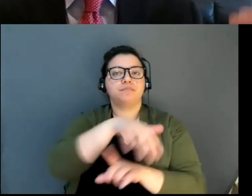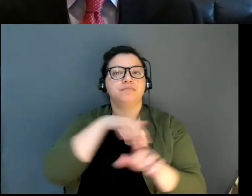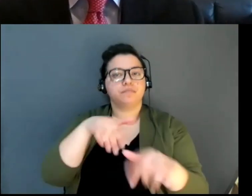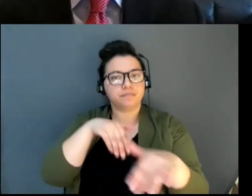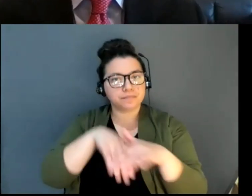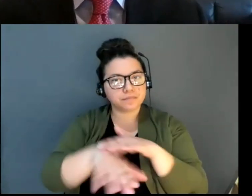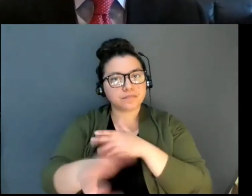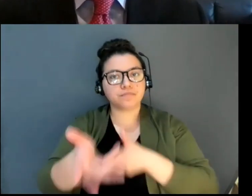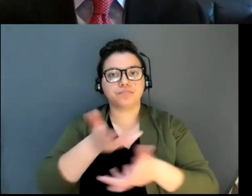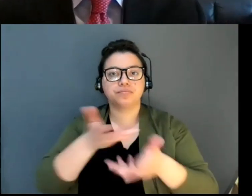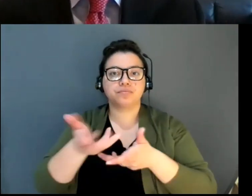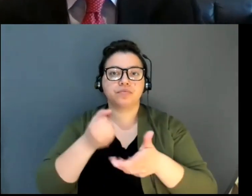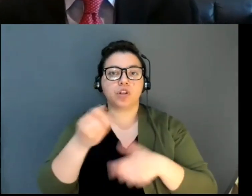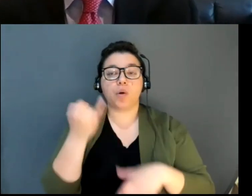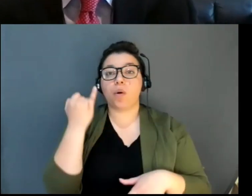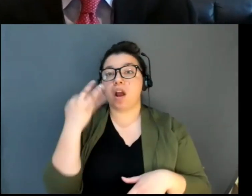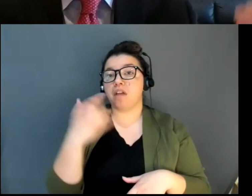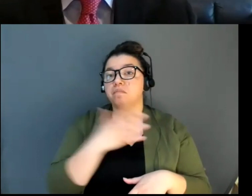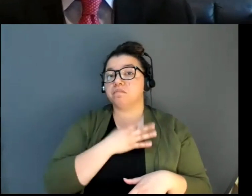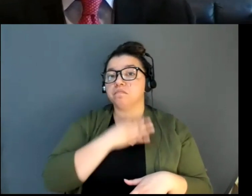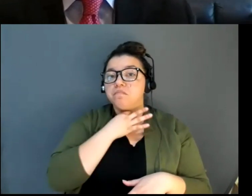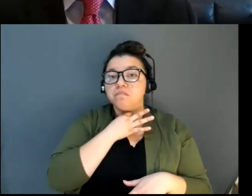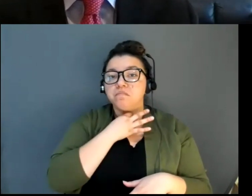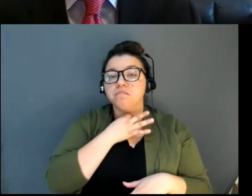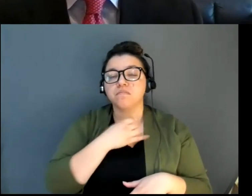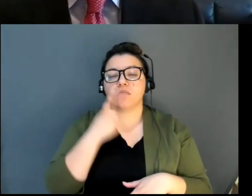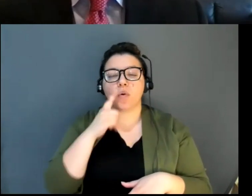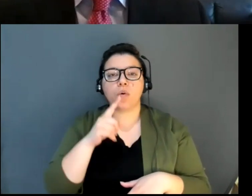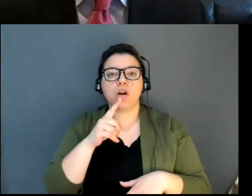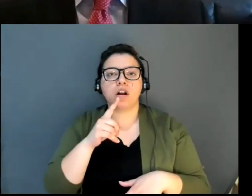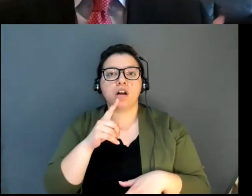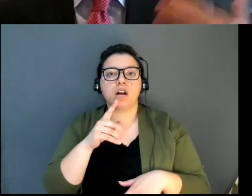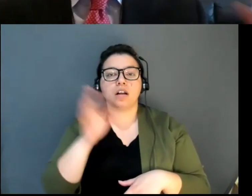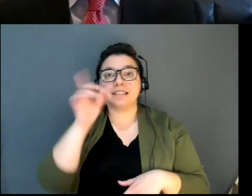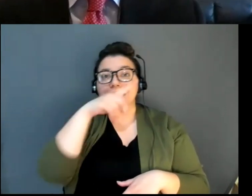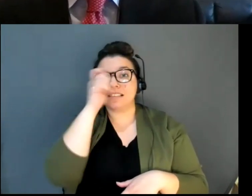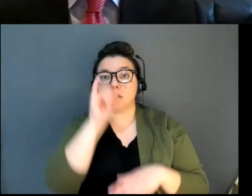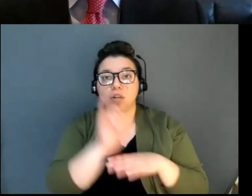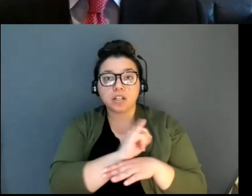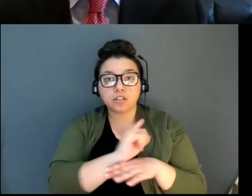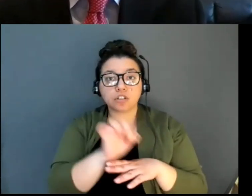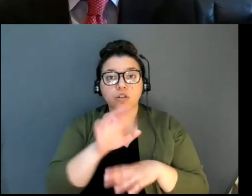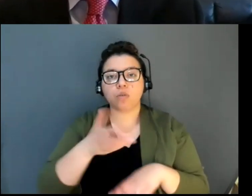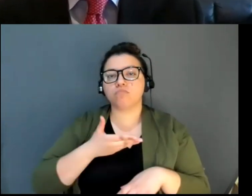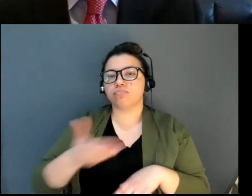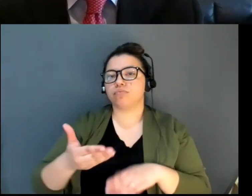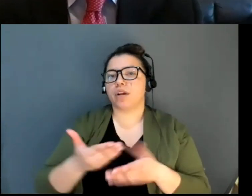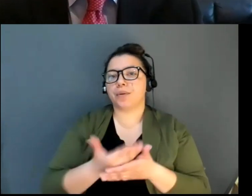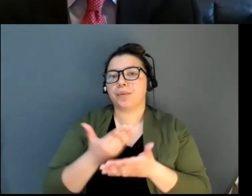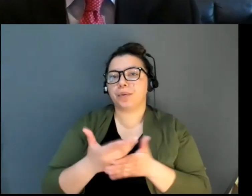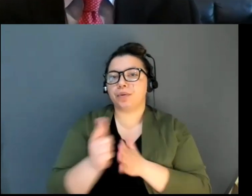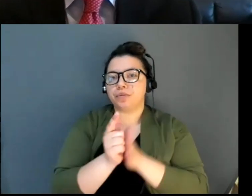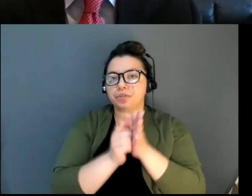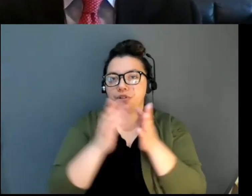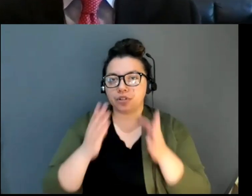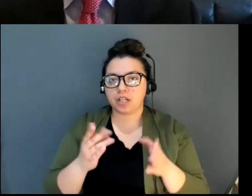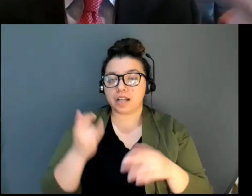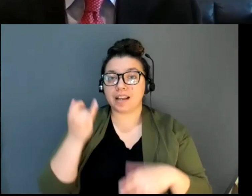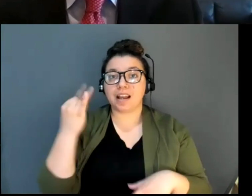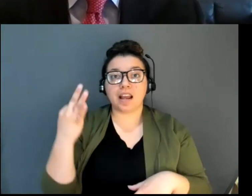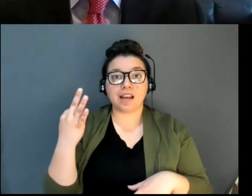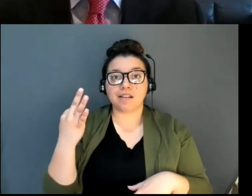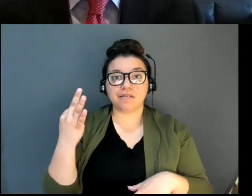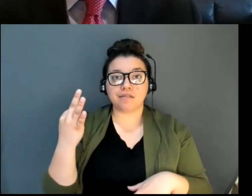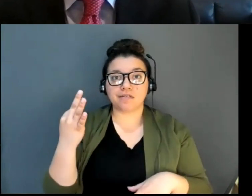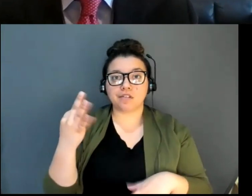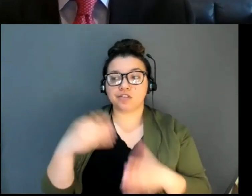are looking at a summer intern or even hiring a new attorney, what would it mean to you if they came in and knew about your website,